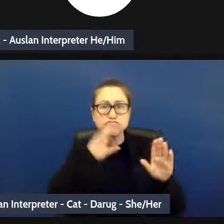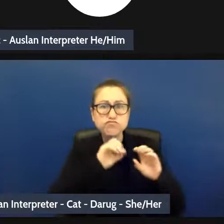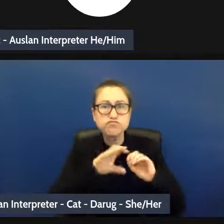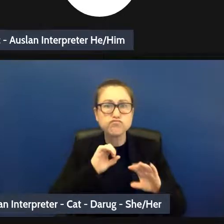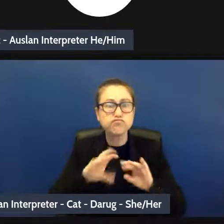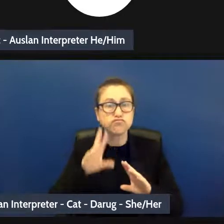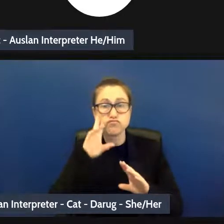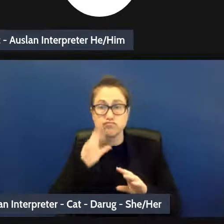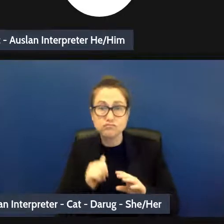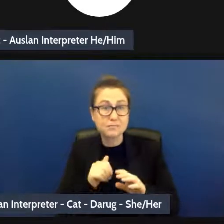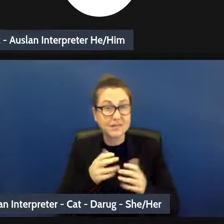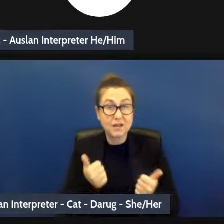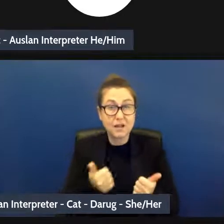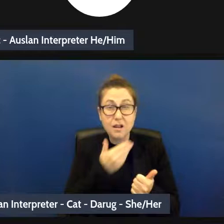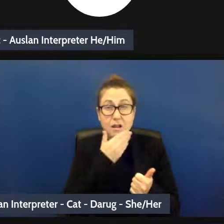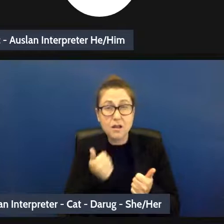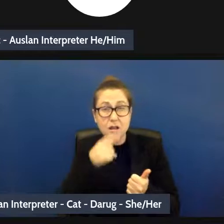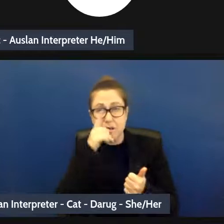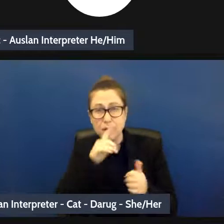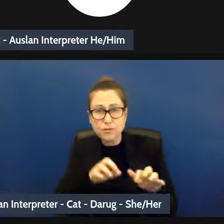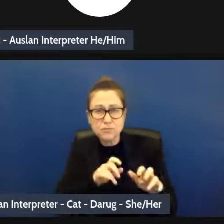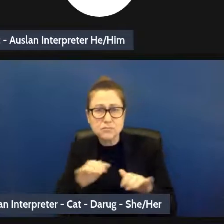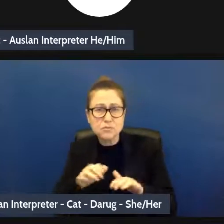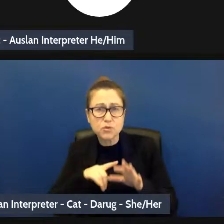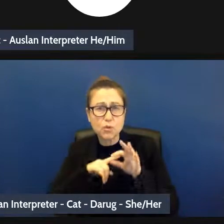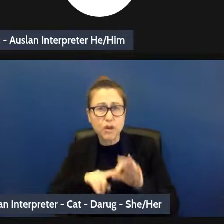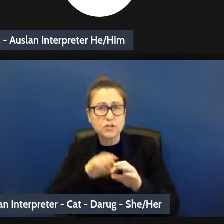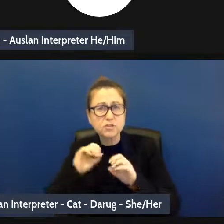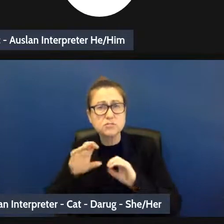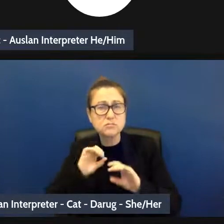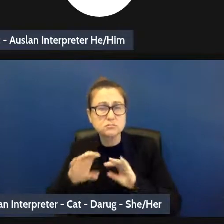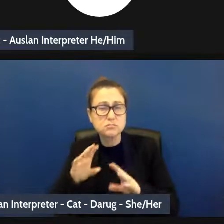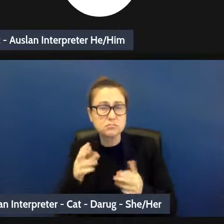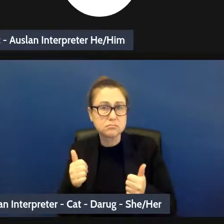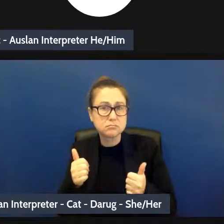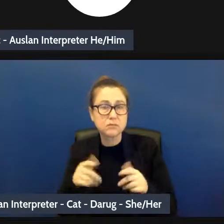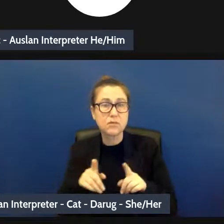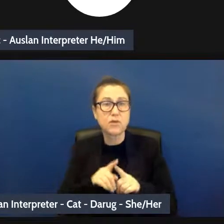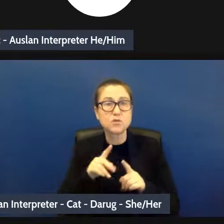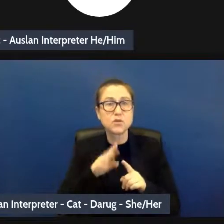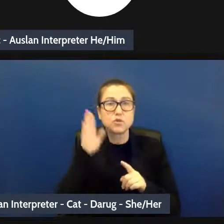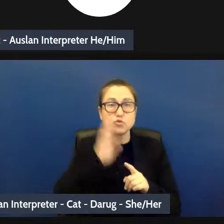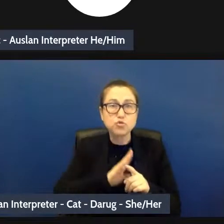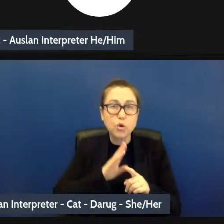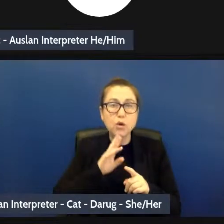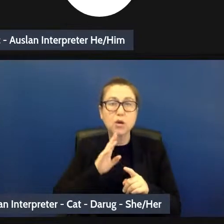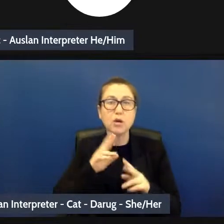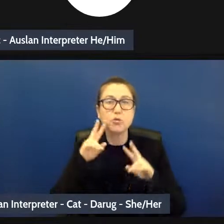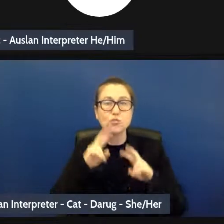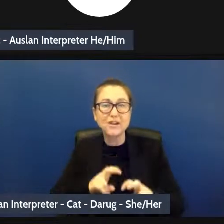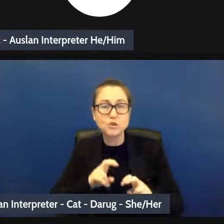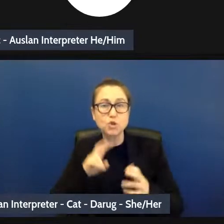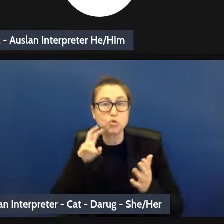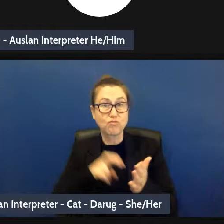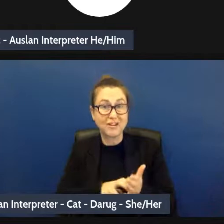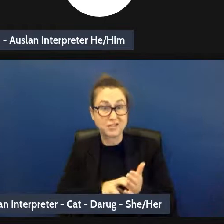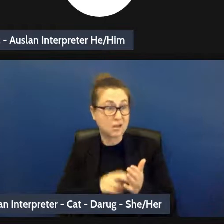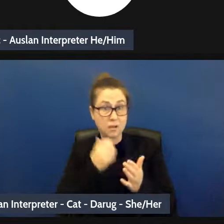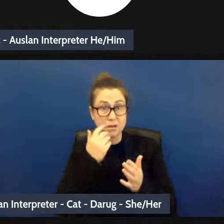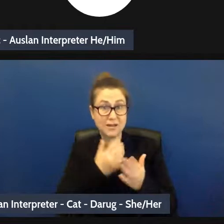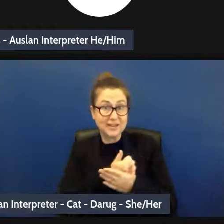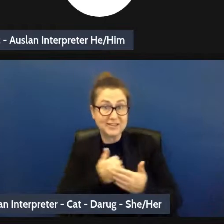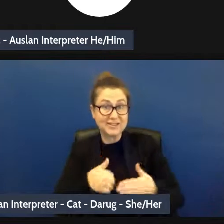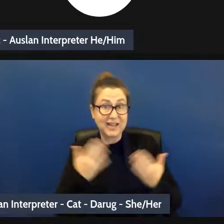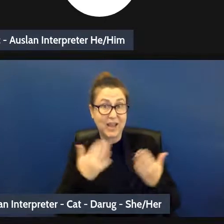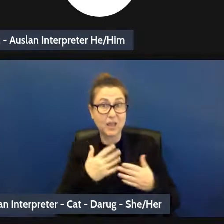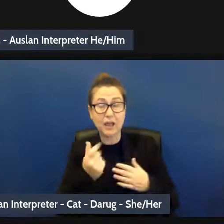brilliant to have people jumping online, asking questions. At the Stroke Research Register, we get emails and phone calls on a daily